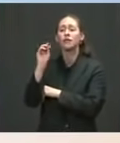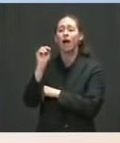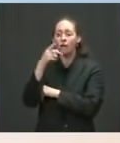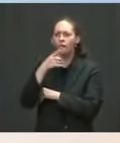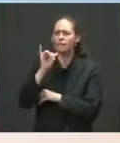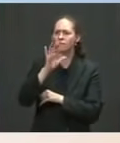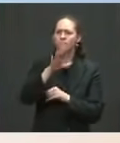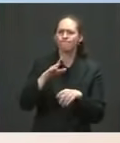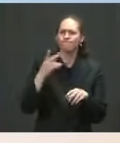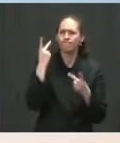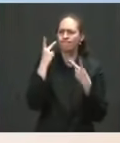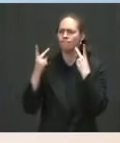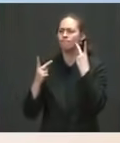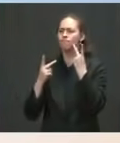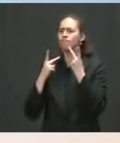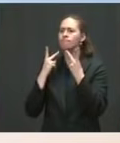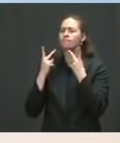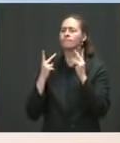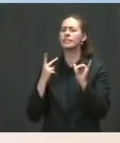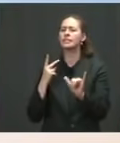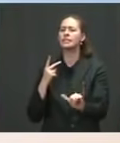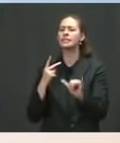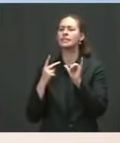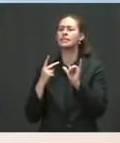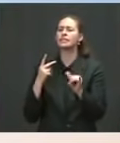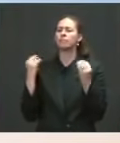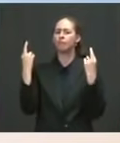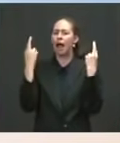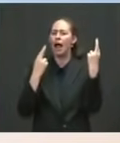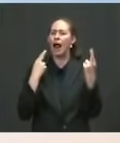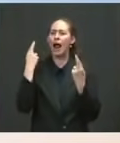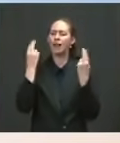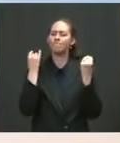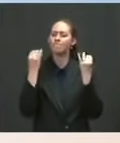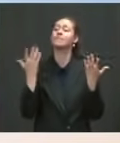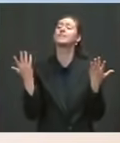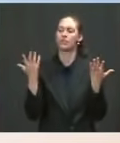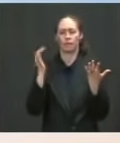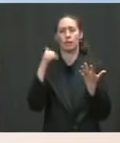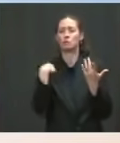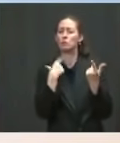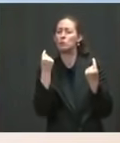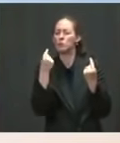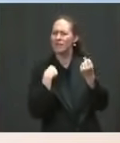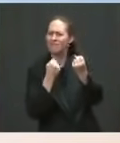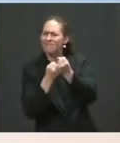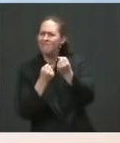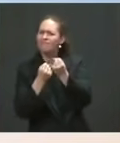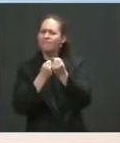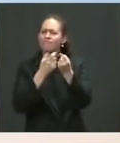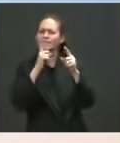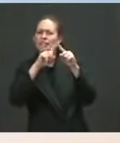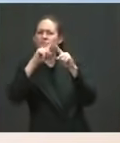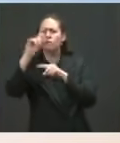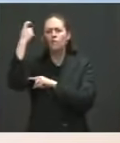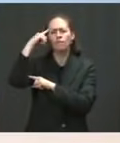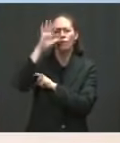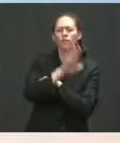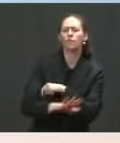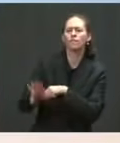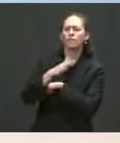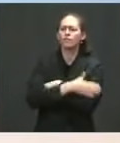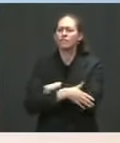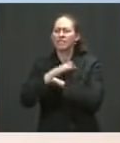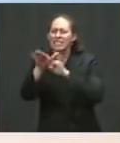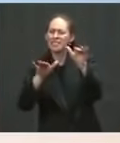in constant communication with our nation's governor. So even as we called out steps that, and he called out steps that we felt should have been taken